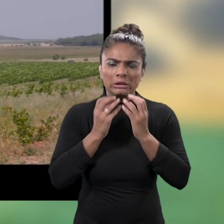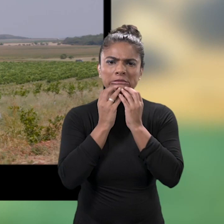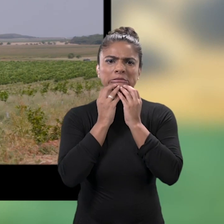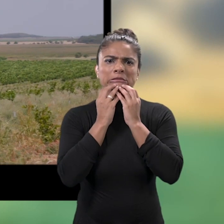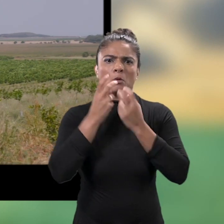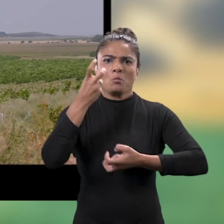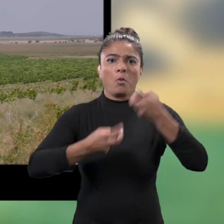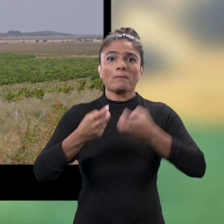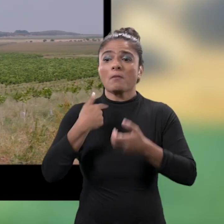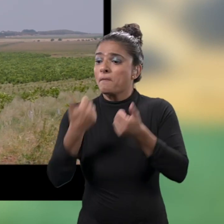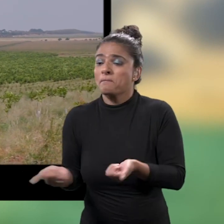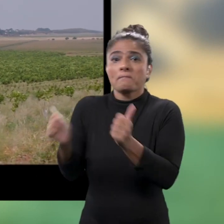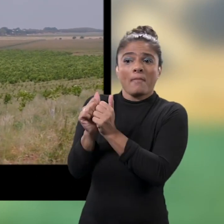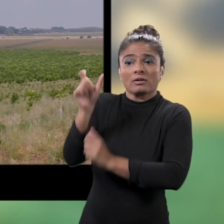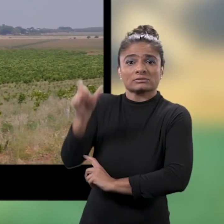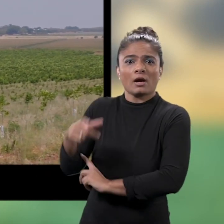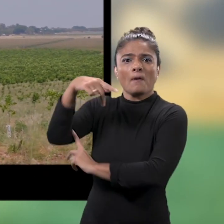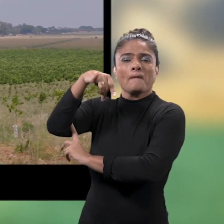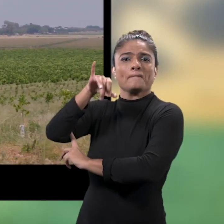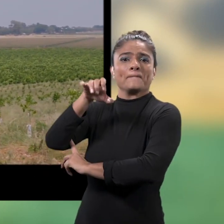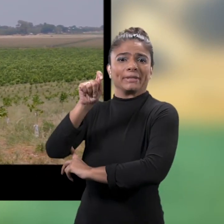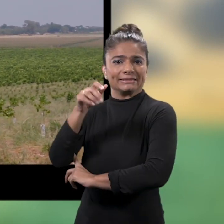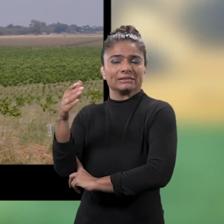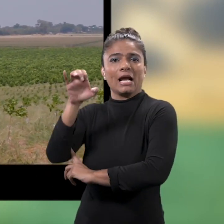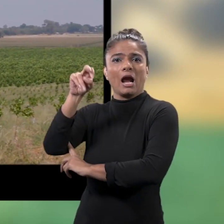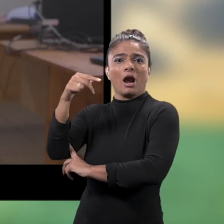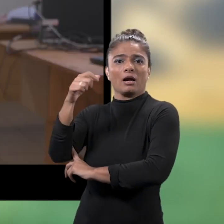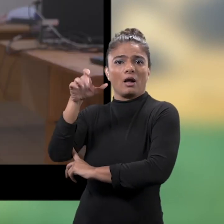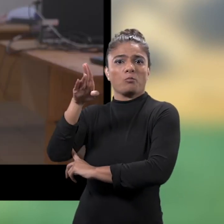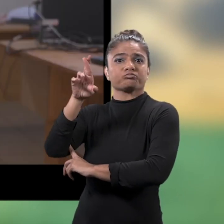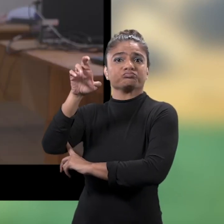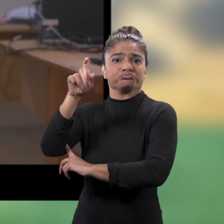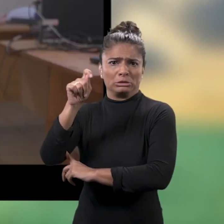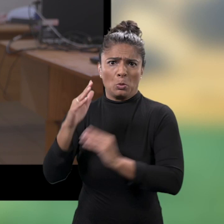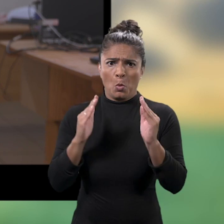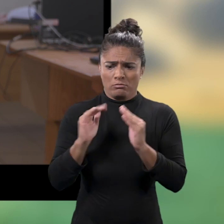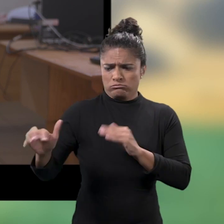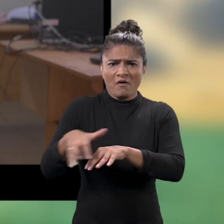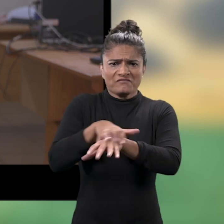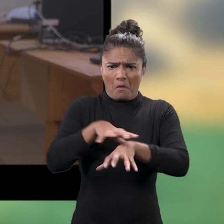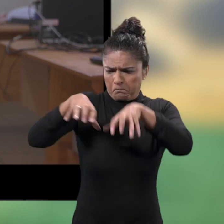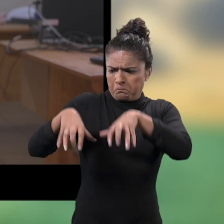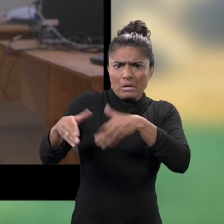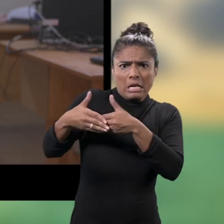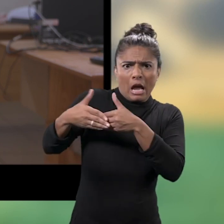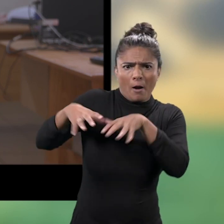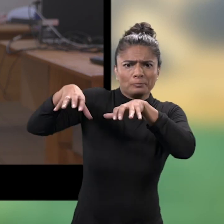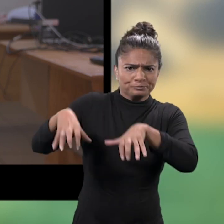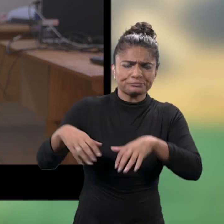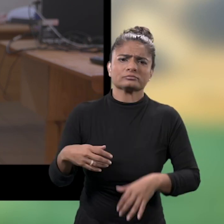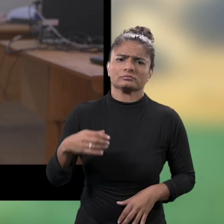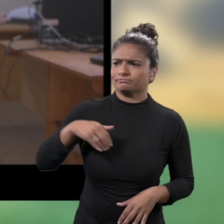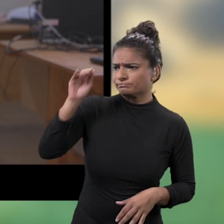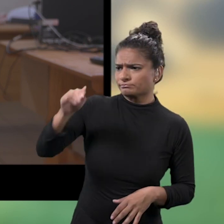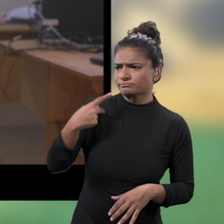emasimini. Okay, sibe ne partnership no Piet Engelbrecht ukuthi useduze nathi la. Sibe